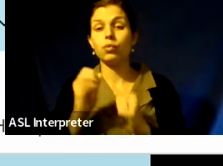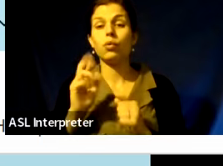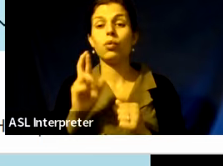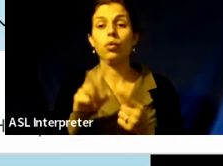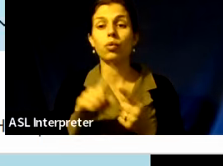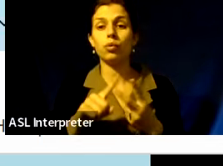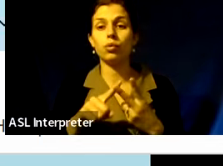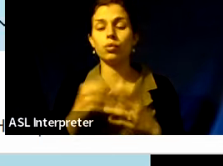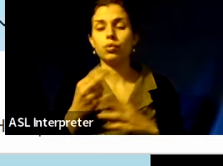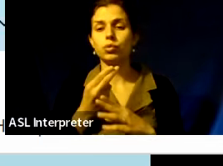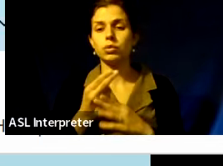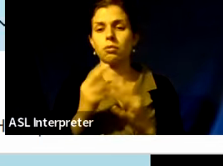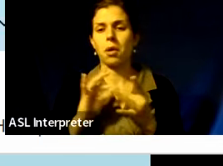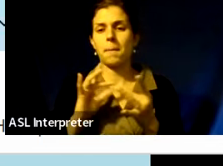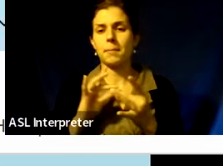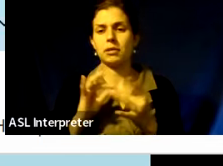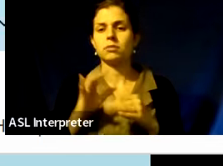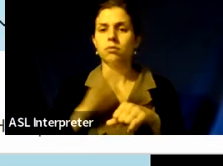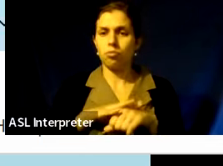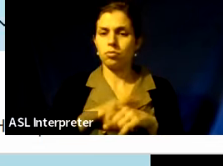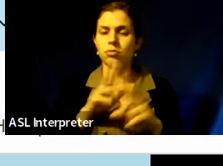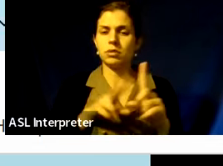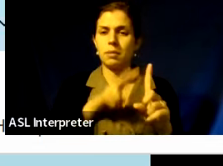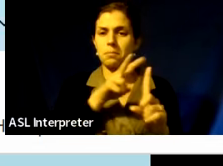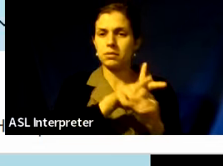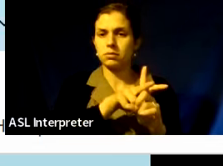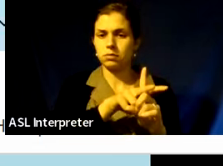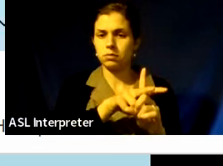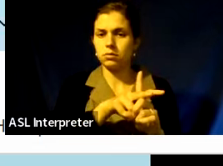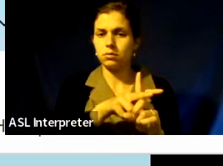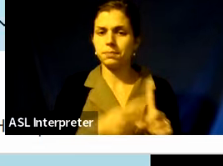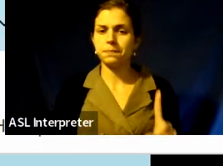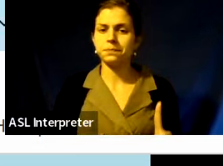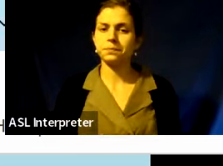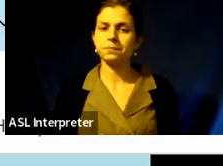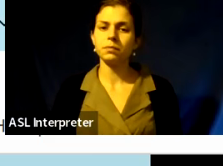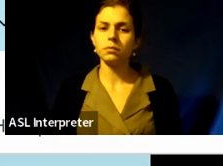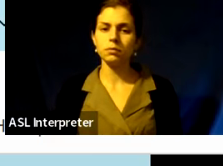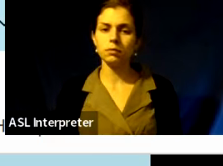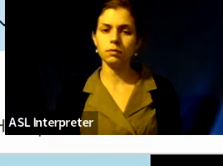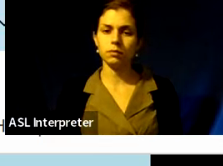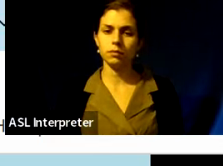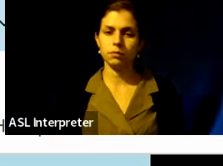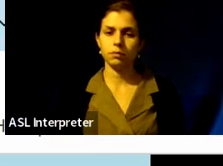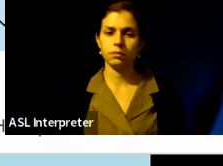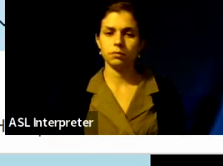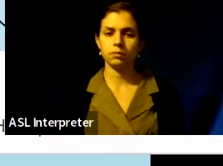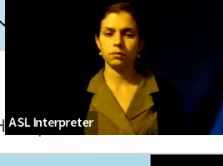the comments on the assignments as you go through and look at the assignments and tap on them to expand them.